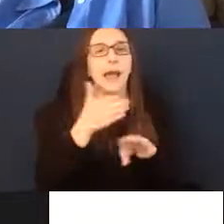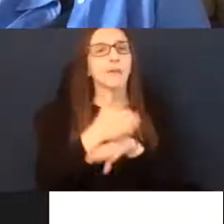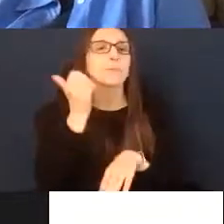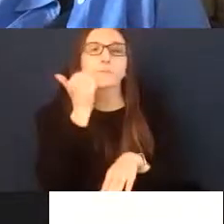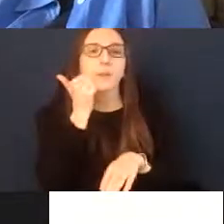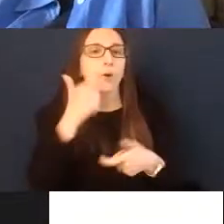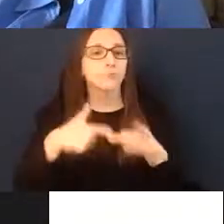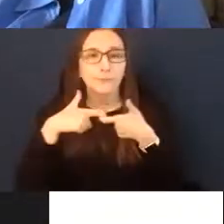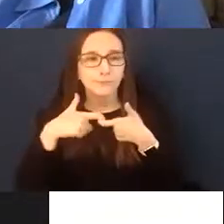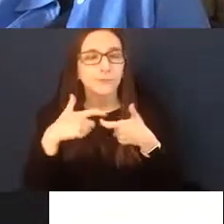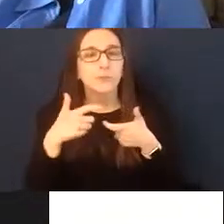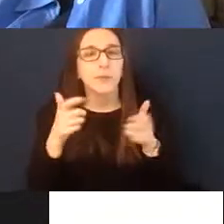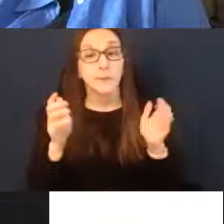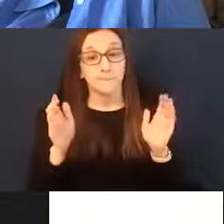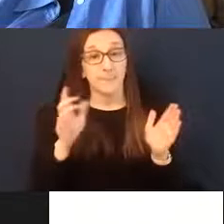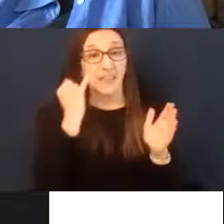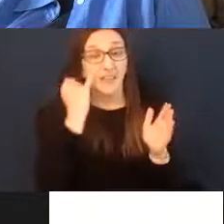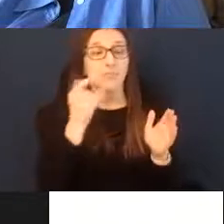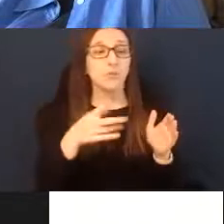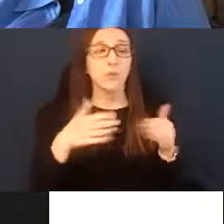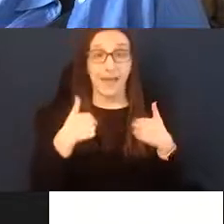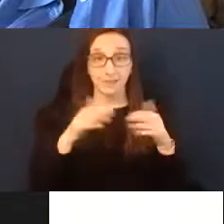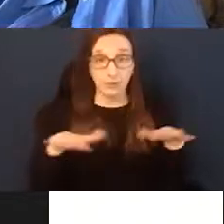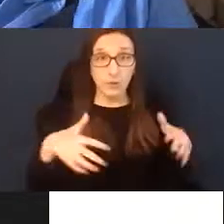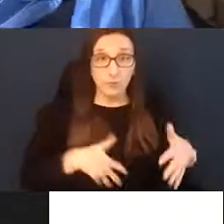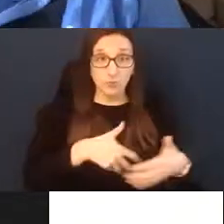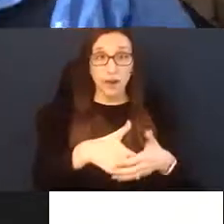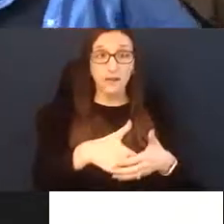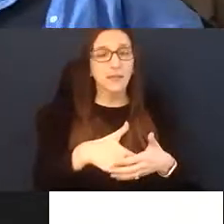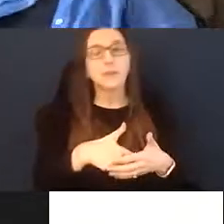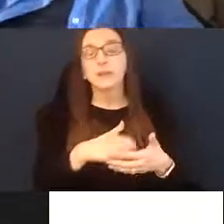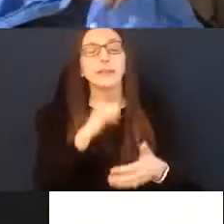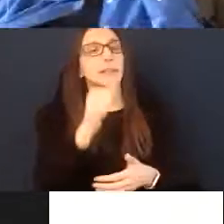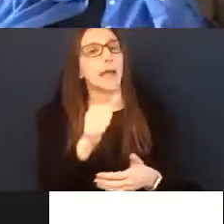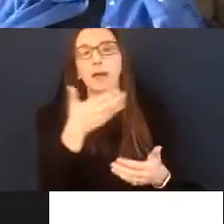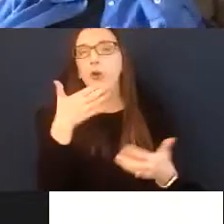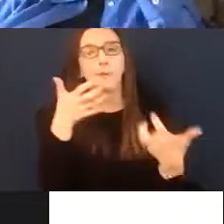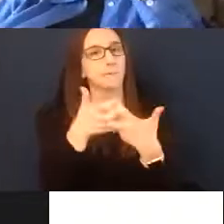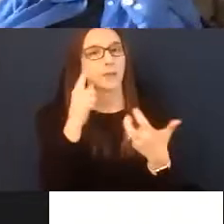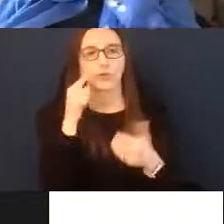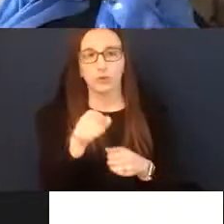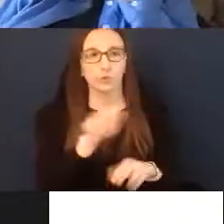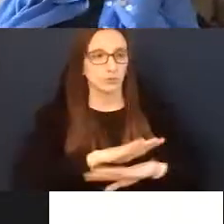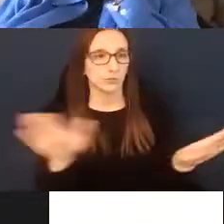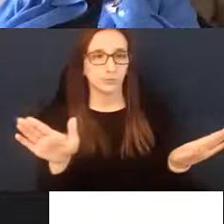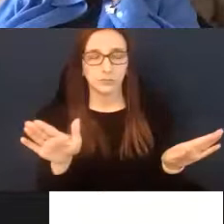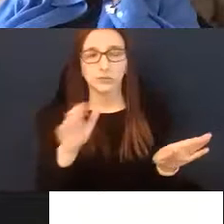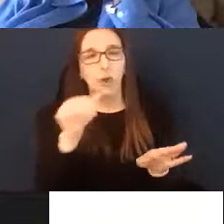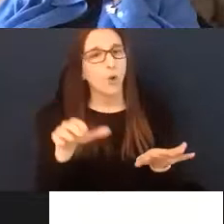for you, just to make sure that is aware. So if you're someone who has any of those things, this is not going to be the diet that's going to be for